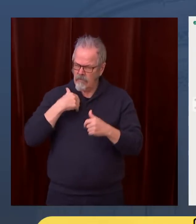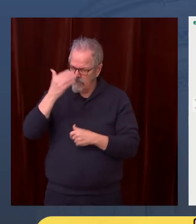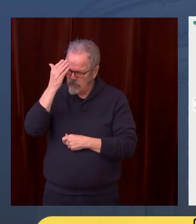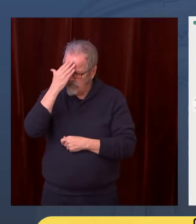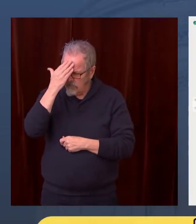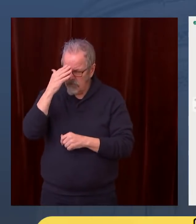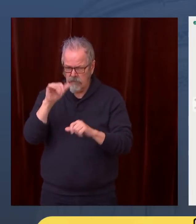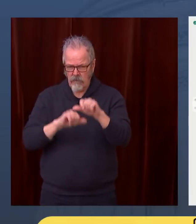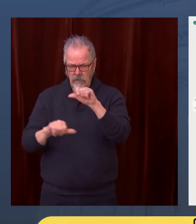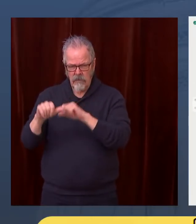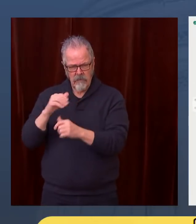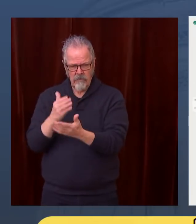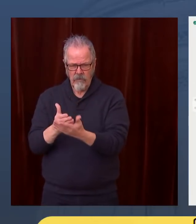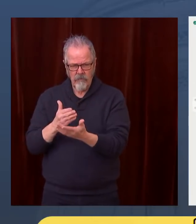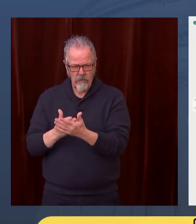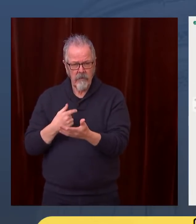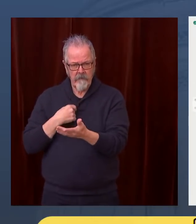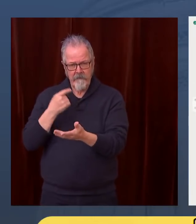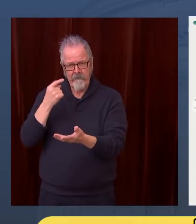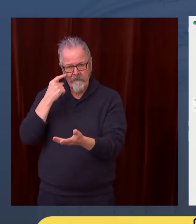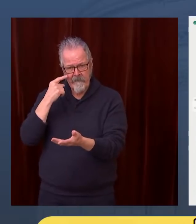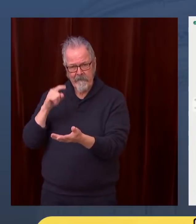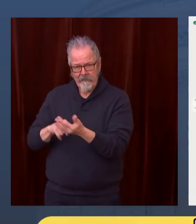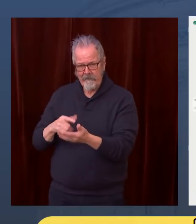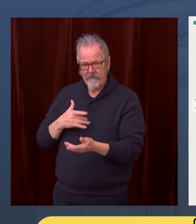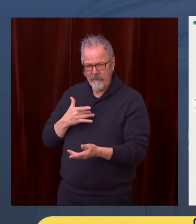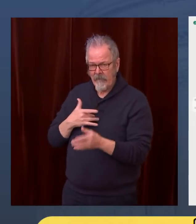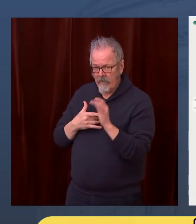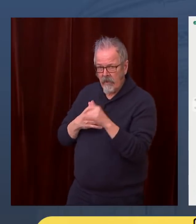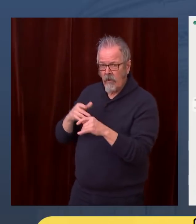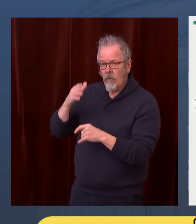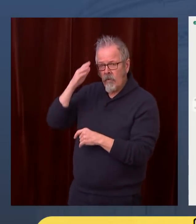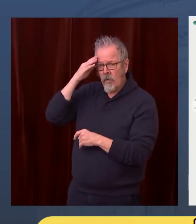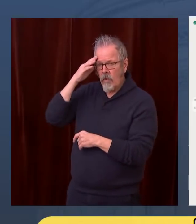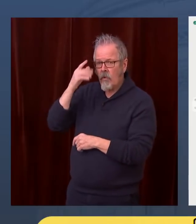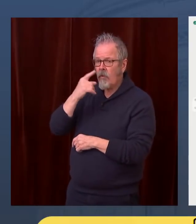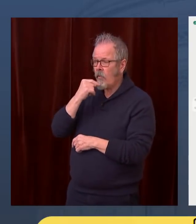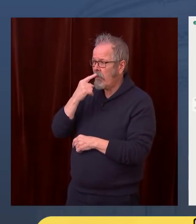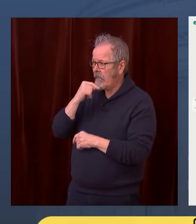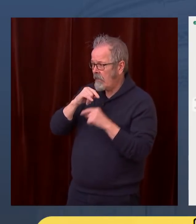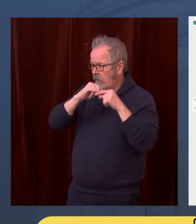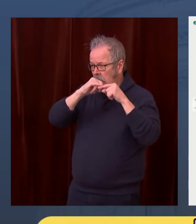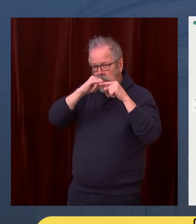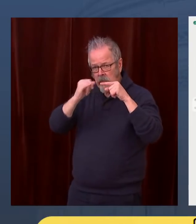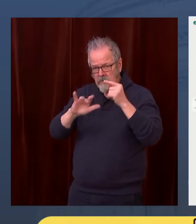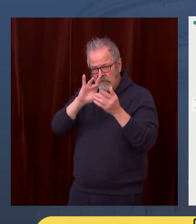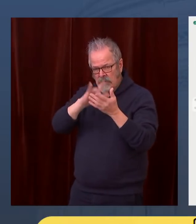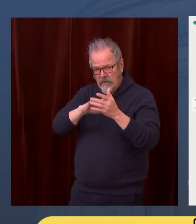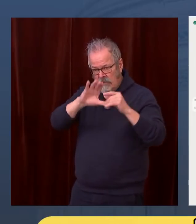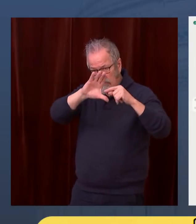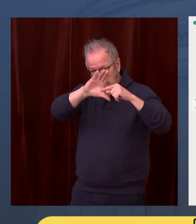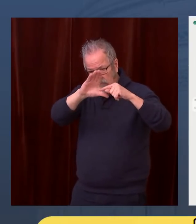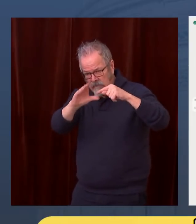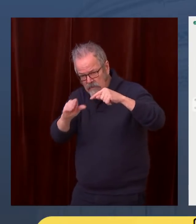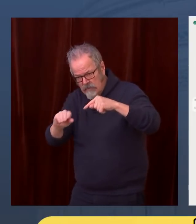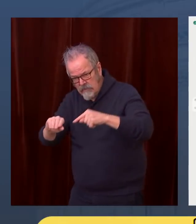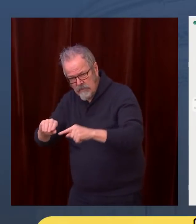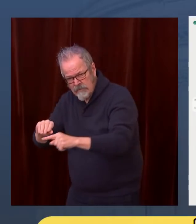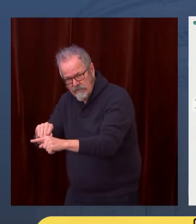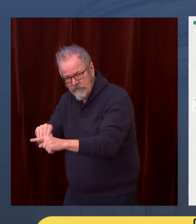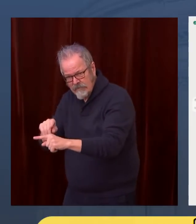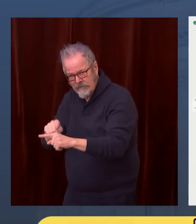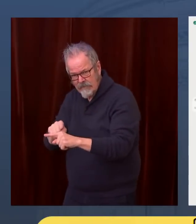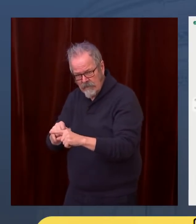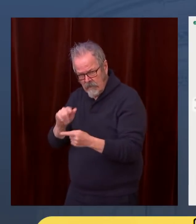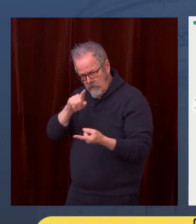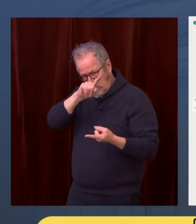is represented with the highest degree of probability by that red line. So you see that red line depicts the decline